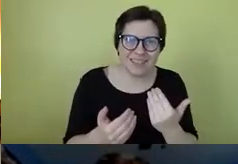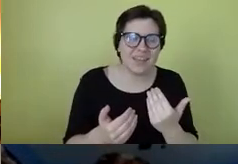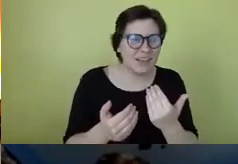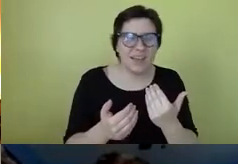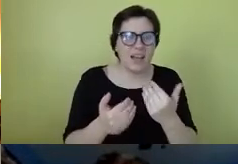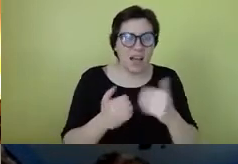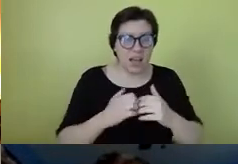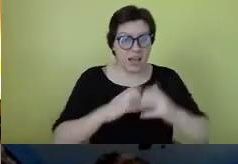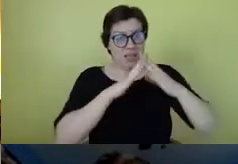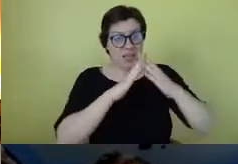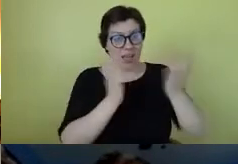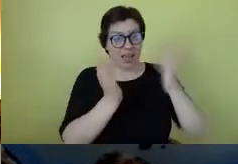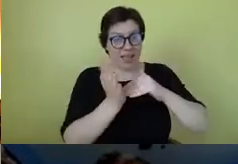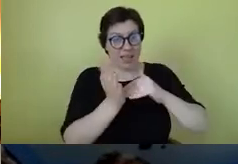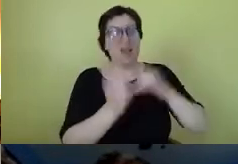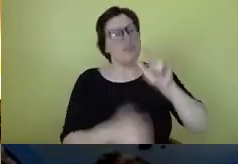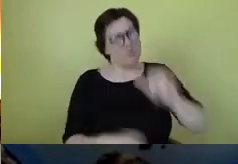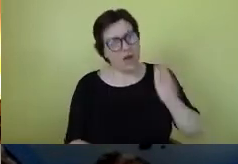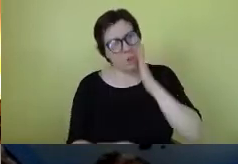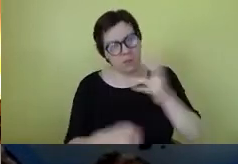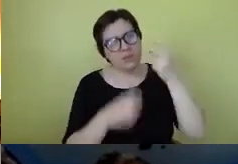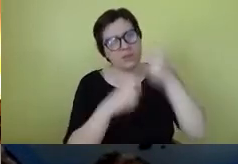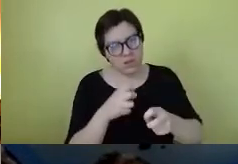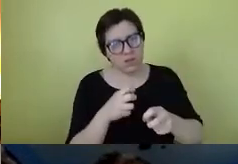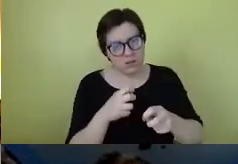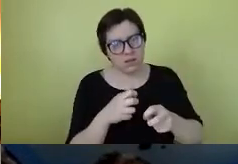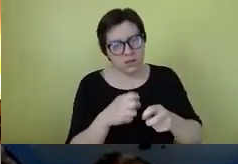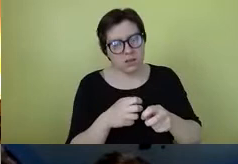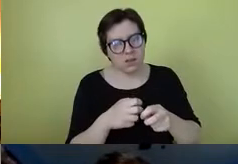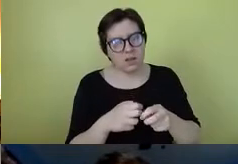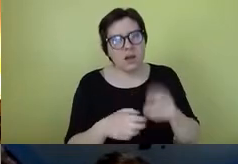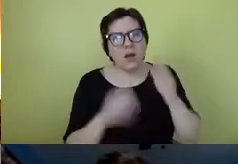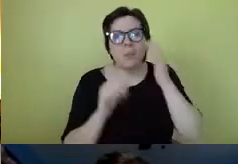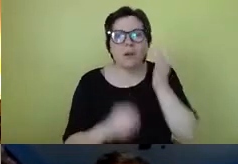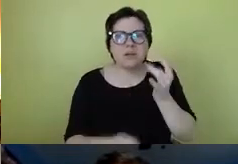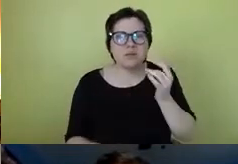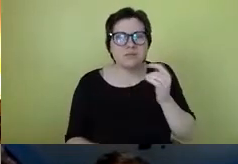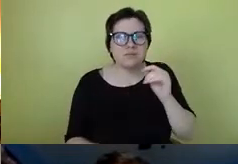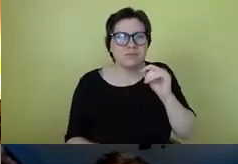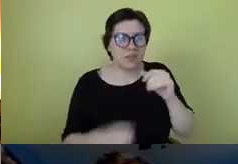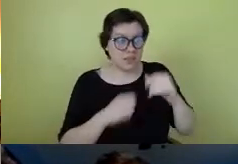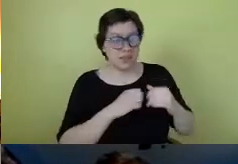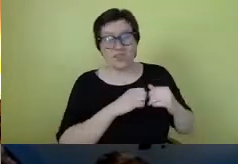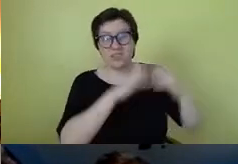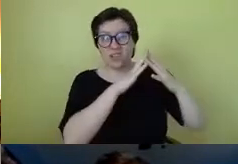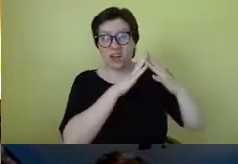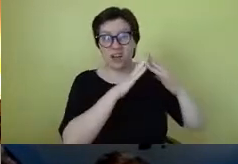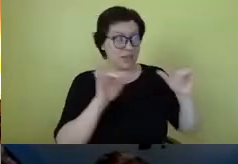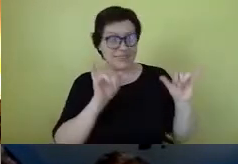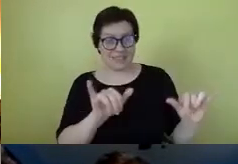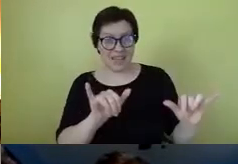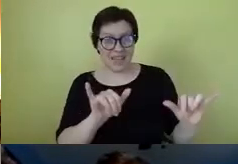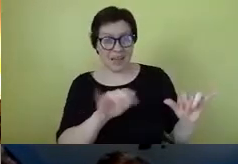Starting it up is going to be the difficult part, because it's not going to be able to start up in exactly the same